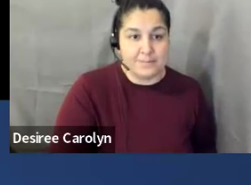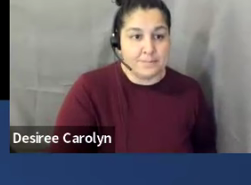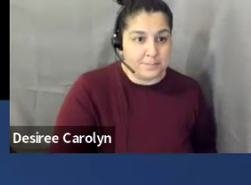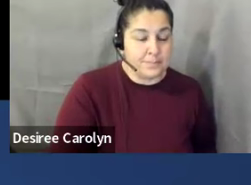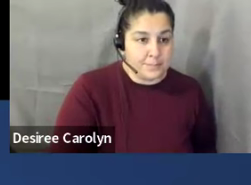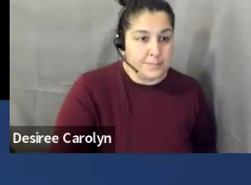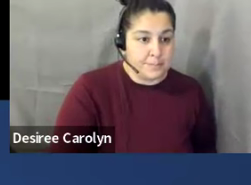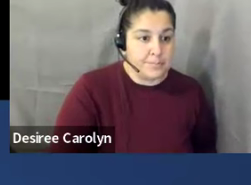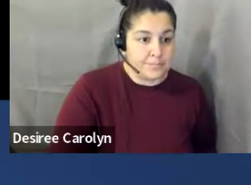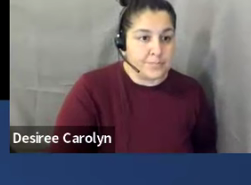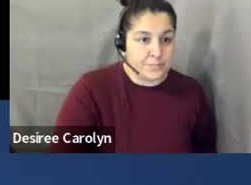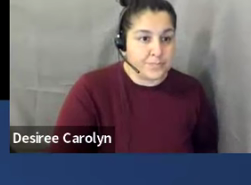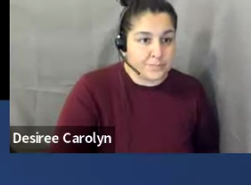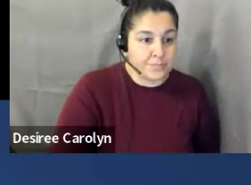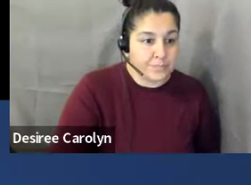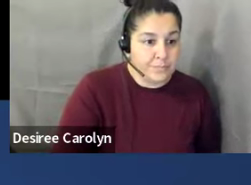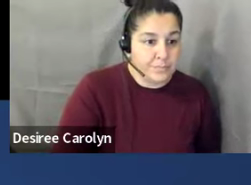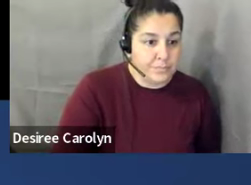that.